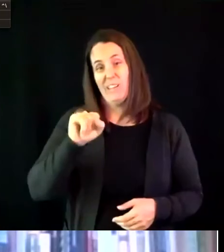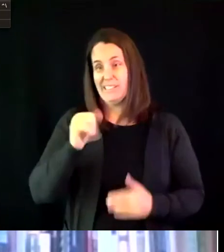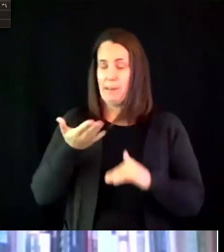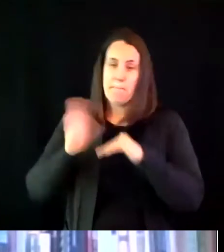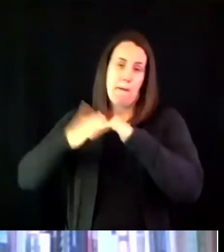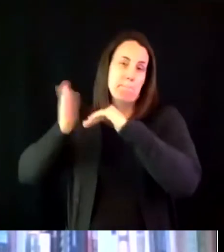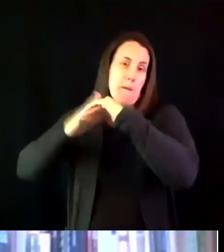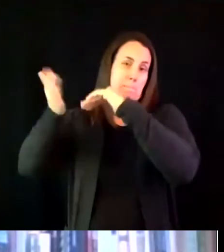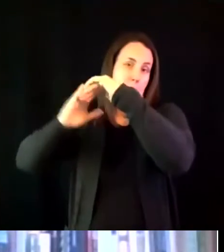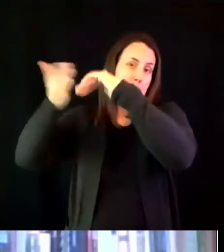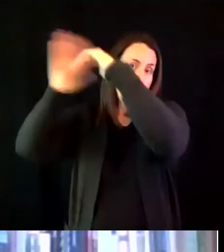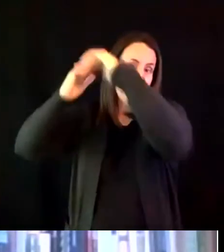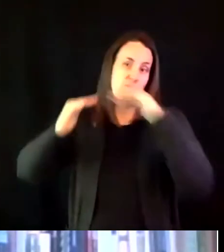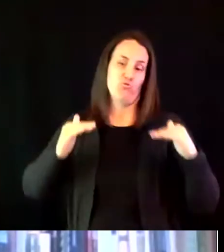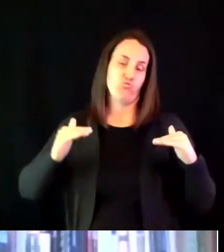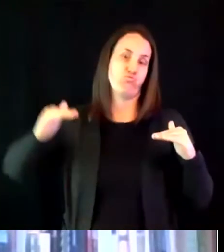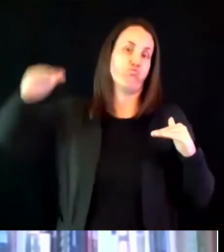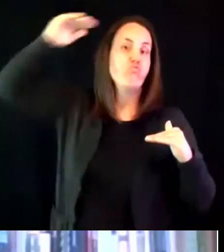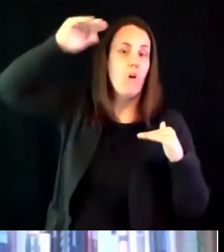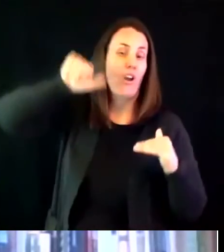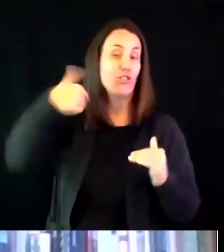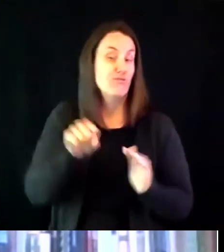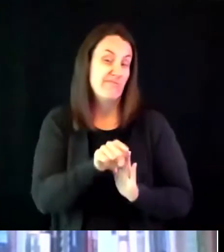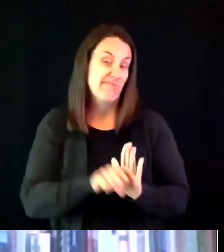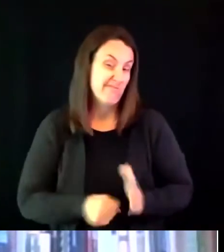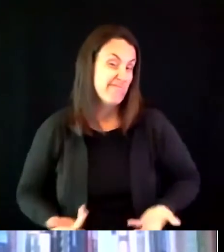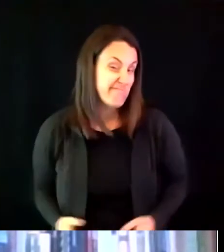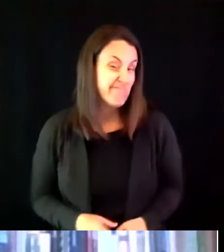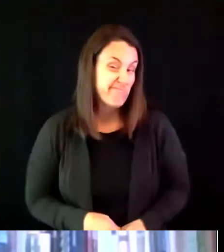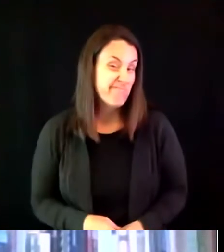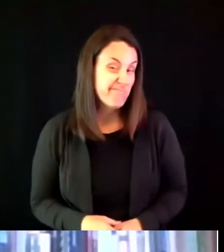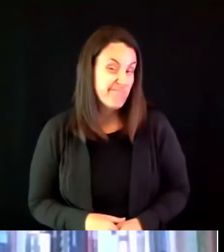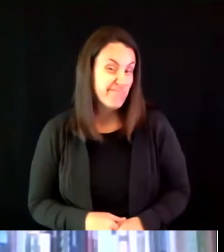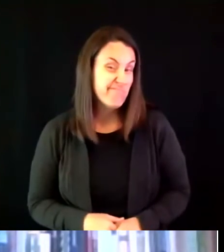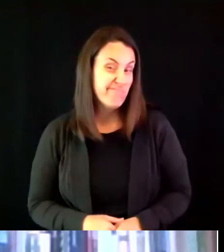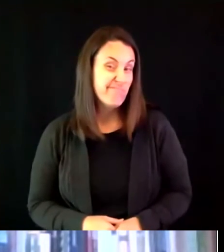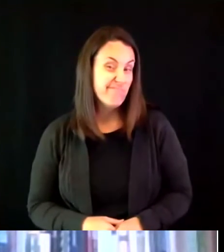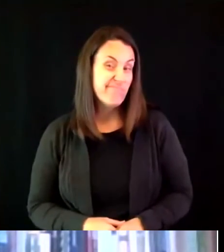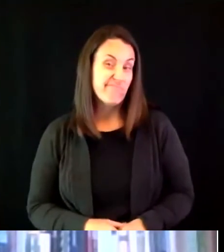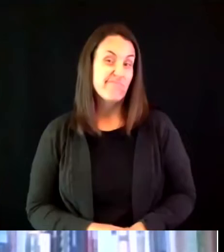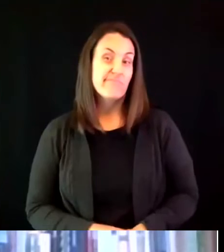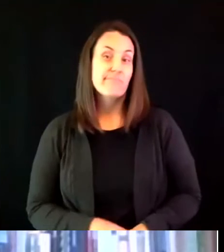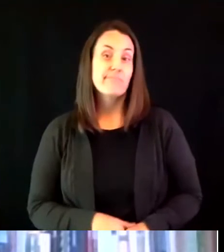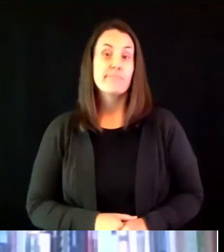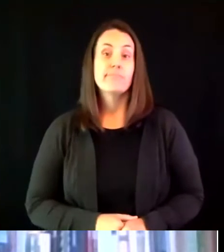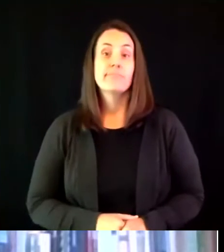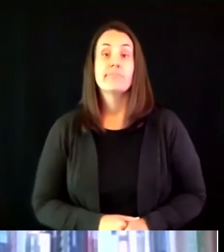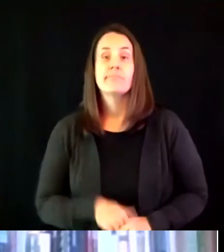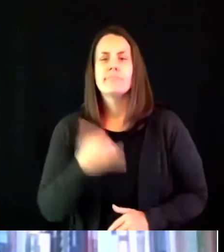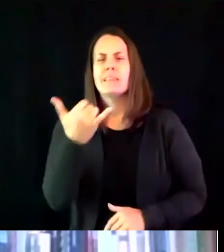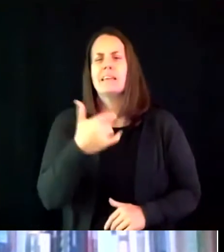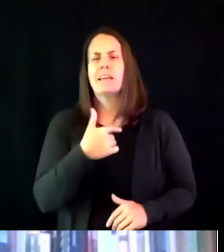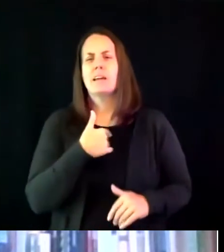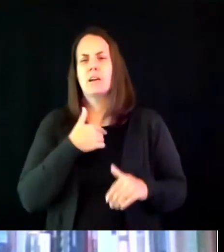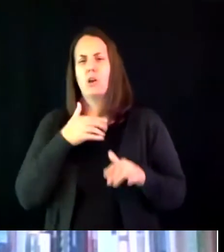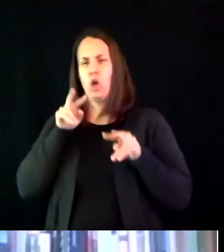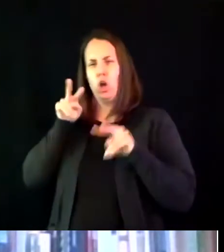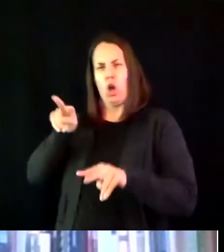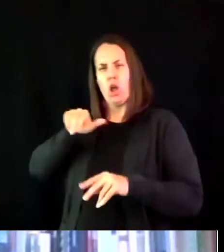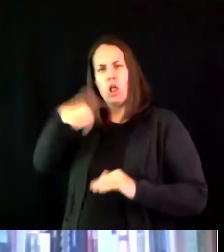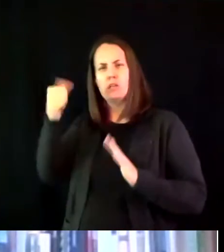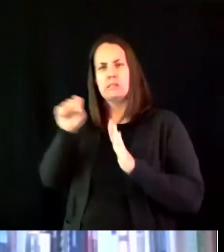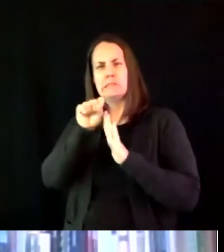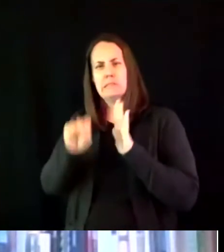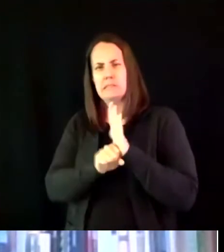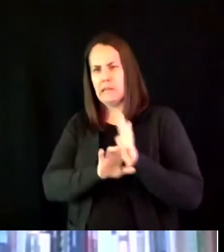the other states that are also experiencing, when you look at per capita surges in disease right